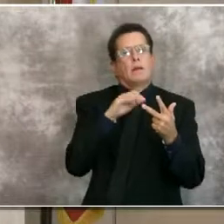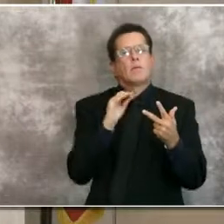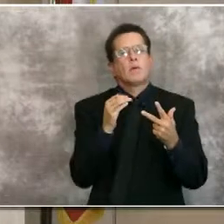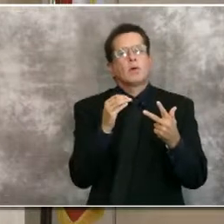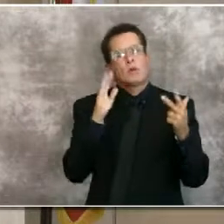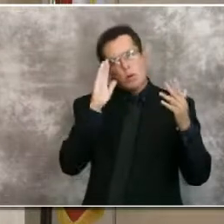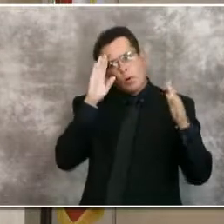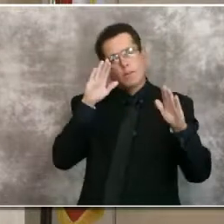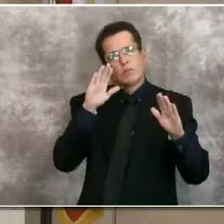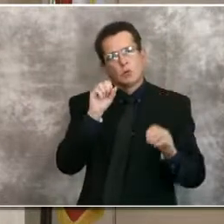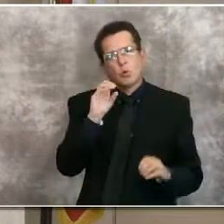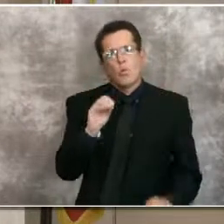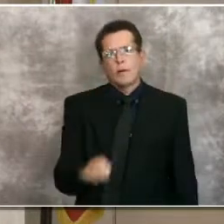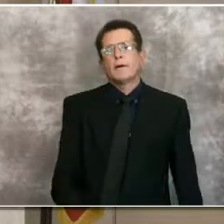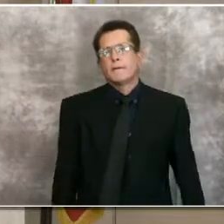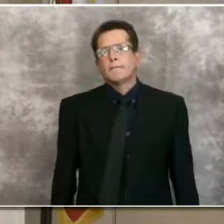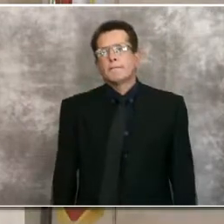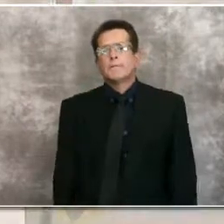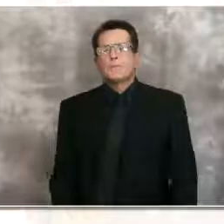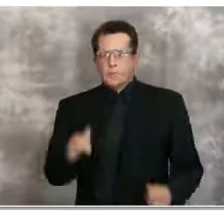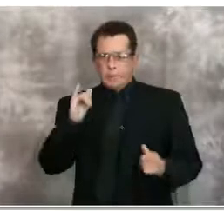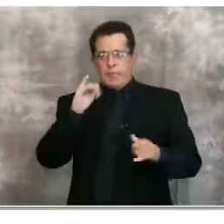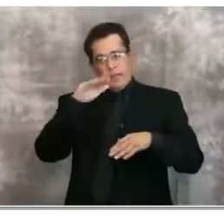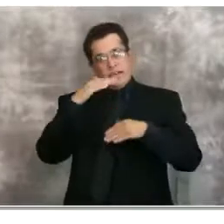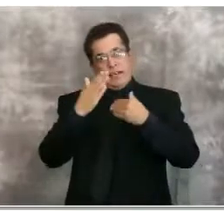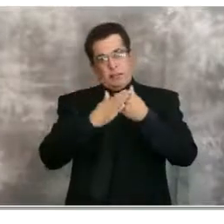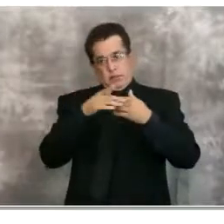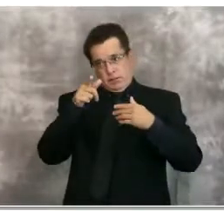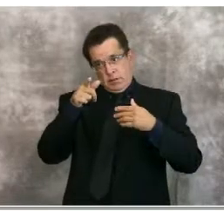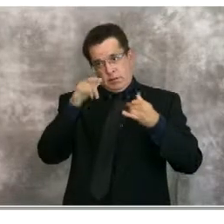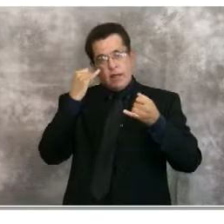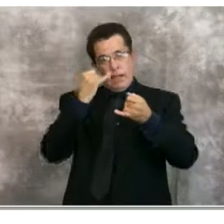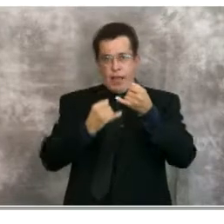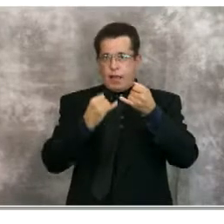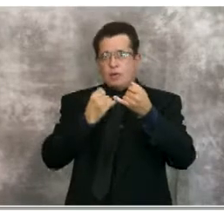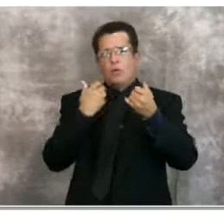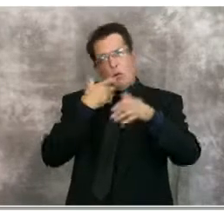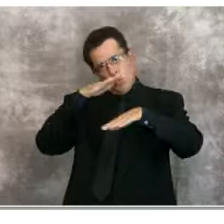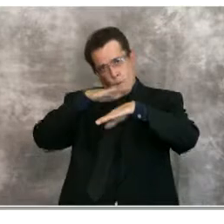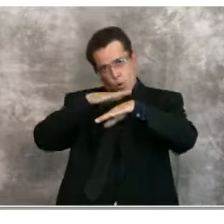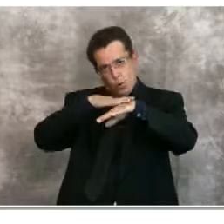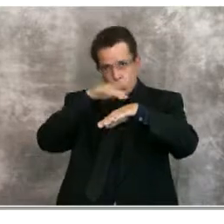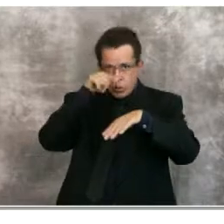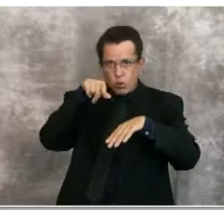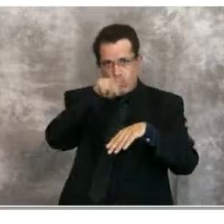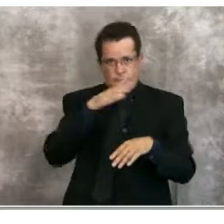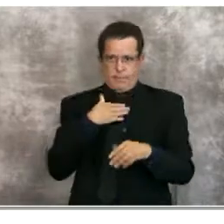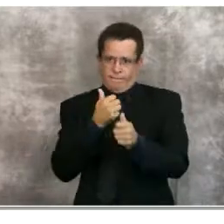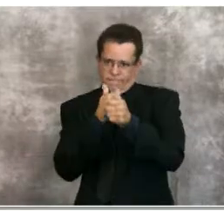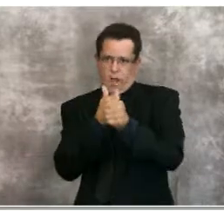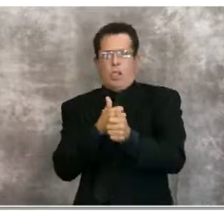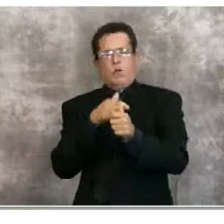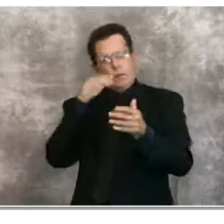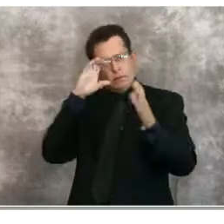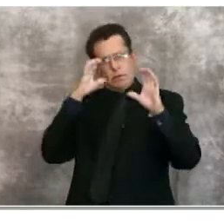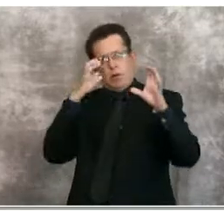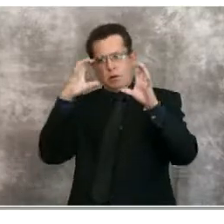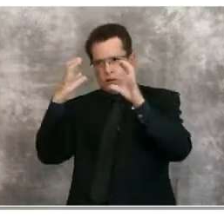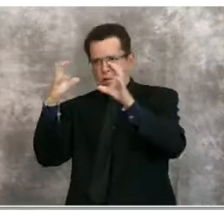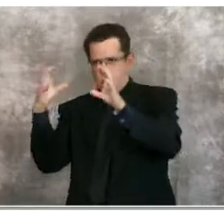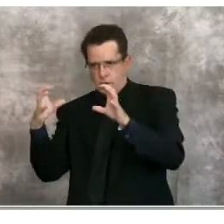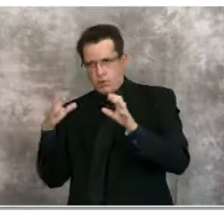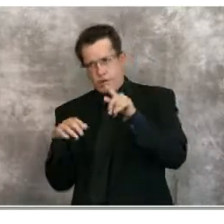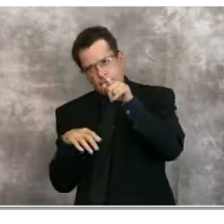Next slide. And lastly, we want to encourage everyone to practice good hand hygiene and